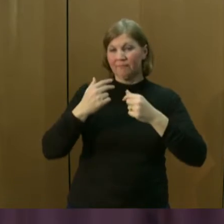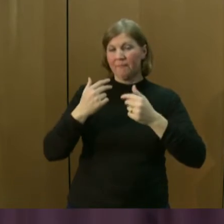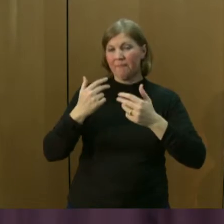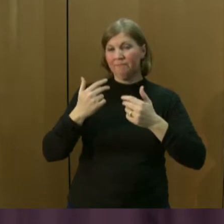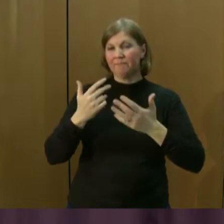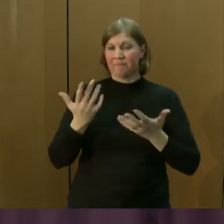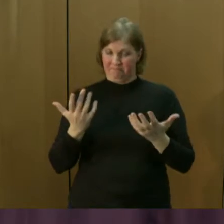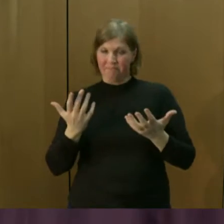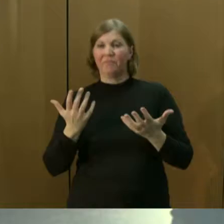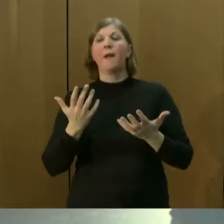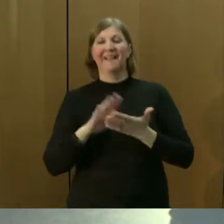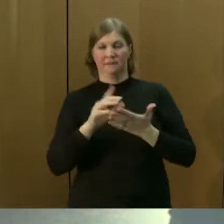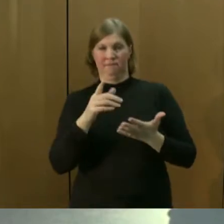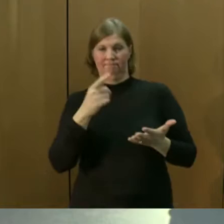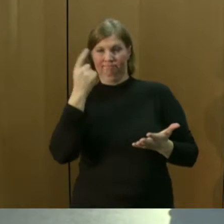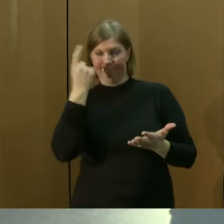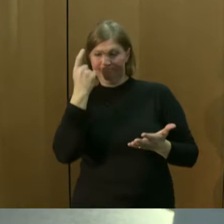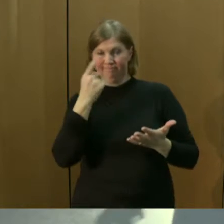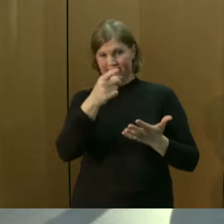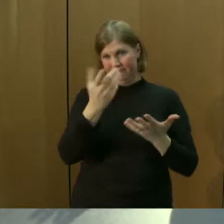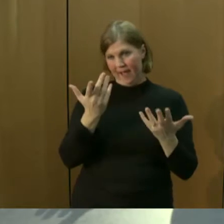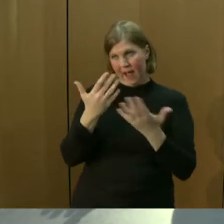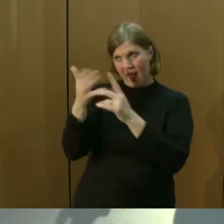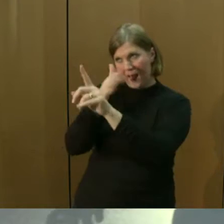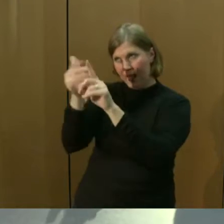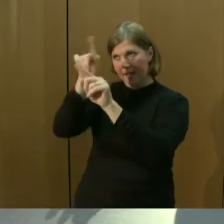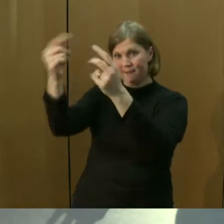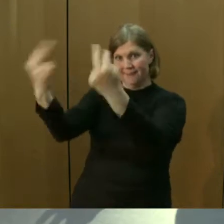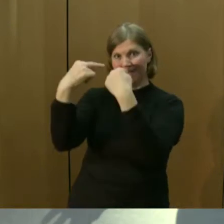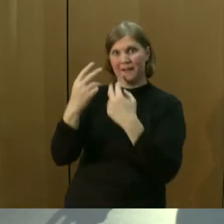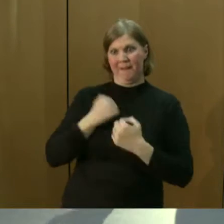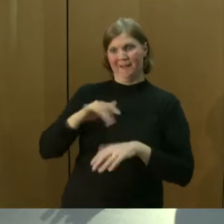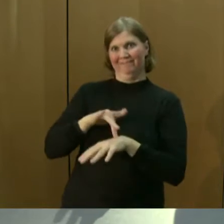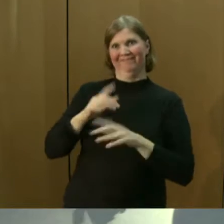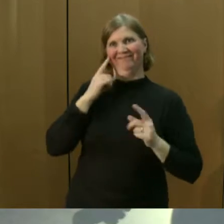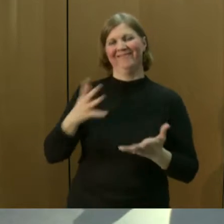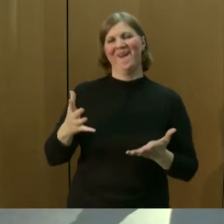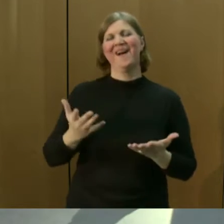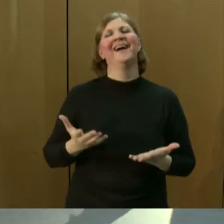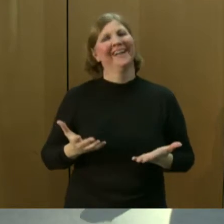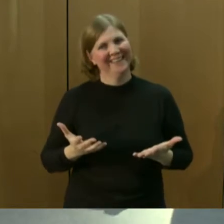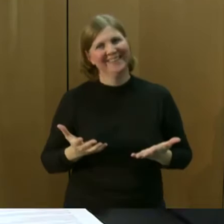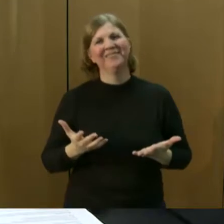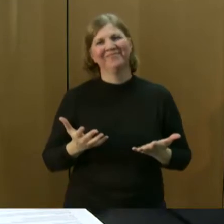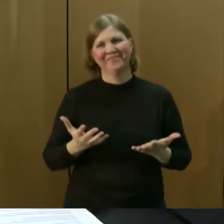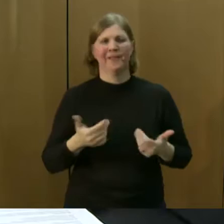my advice. Mm-hmm. Great, and I think that's probably enough in terms of that. If you are really keen to get into this, you